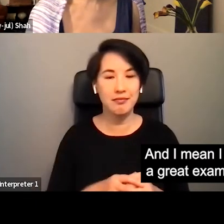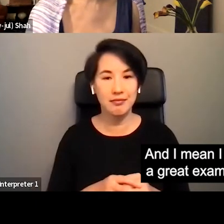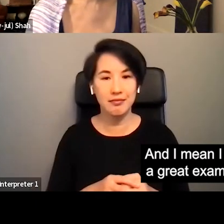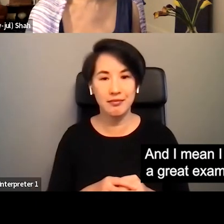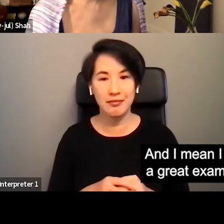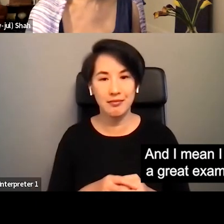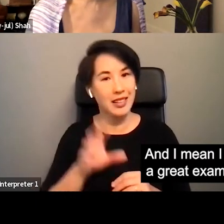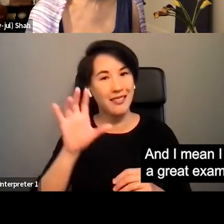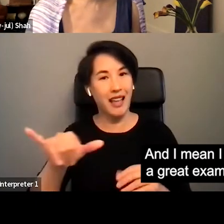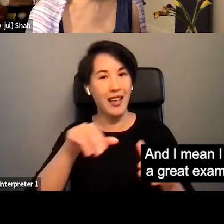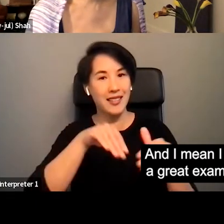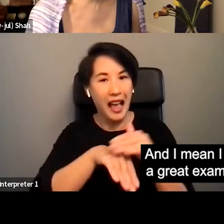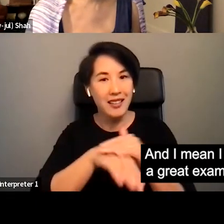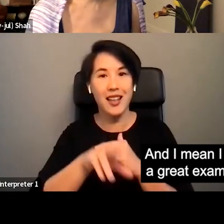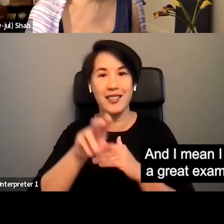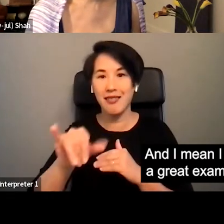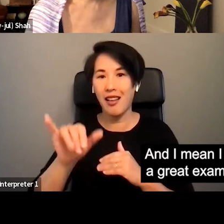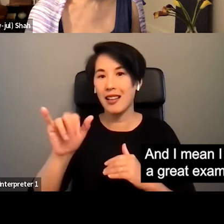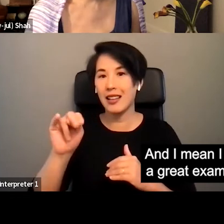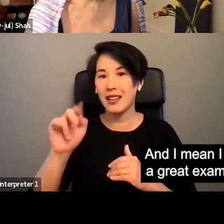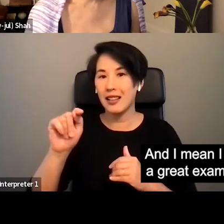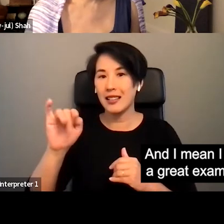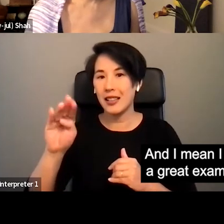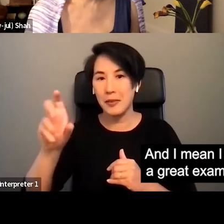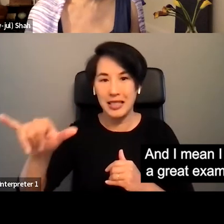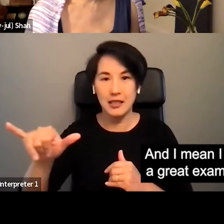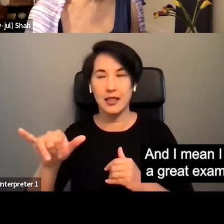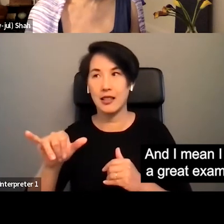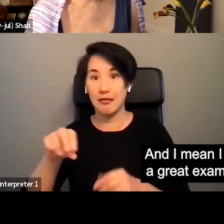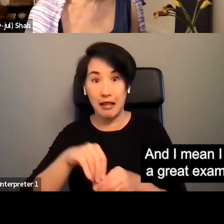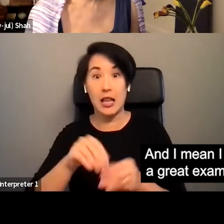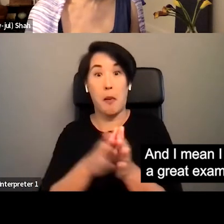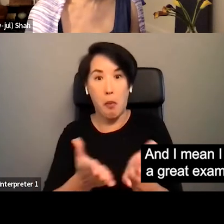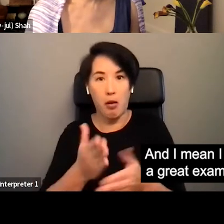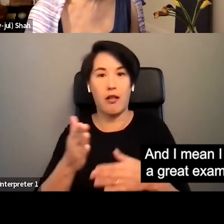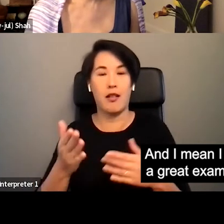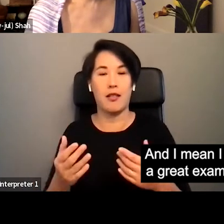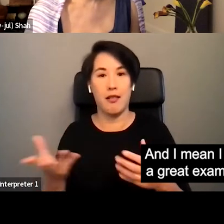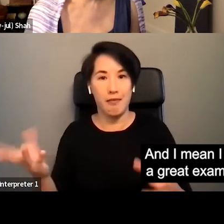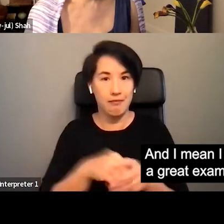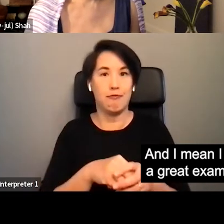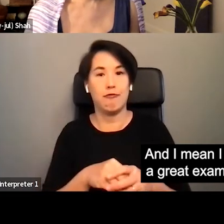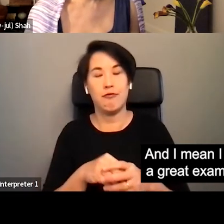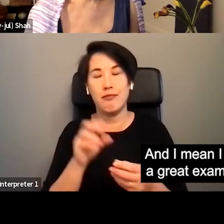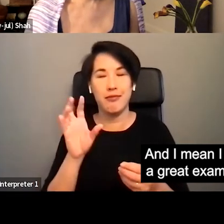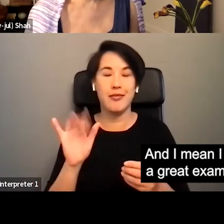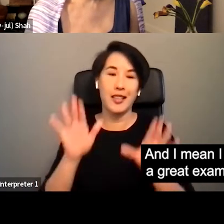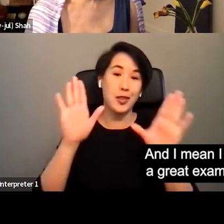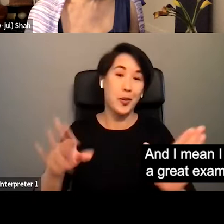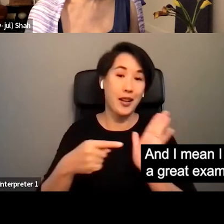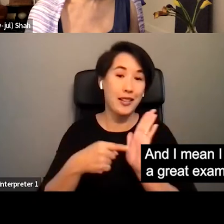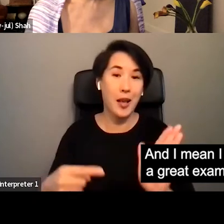it's access intimacy in page form. And I mean, I think that is to me a great example